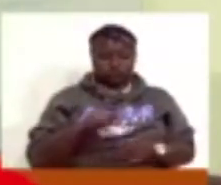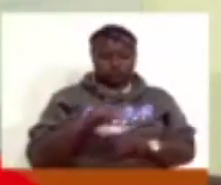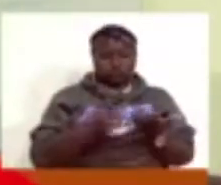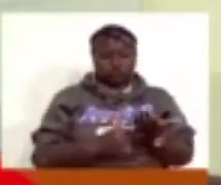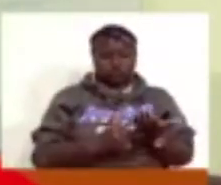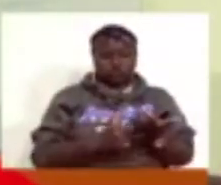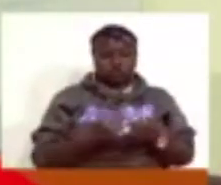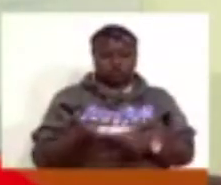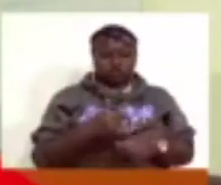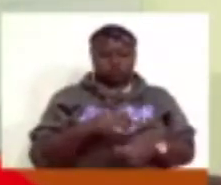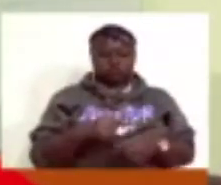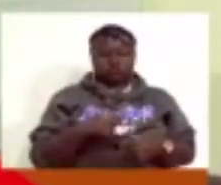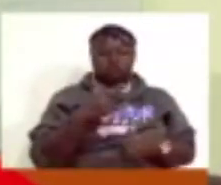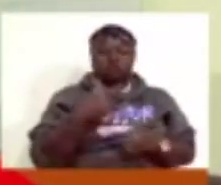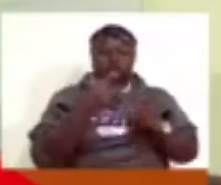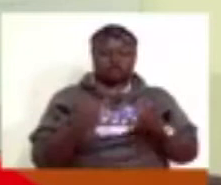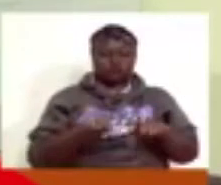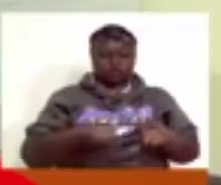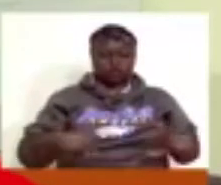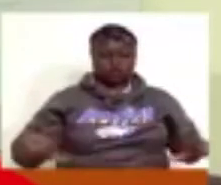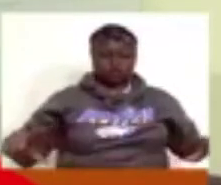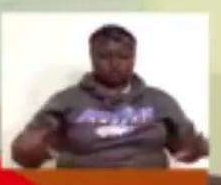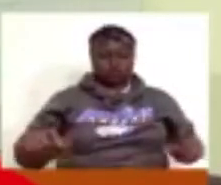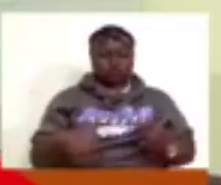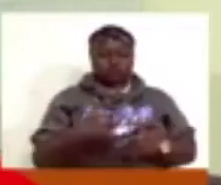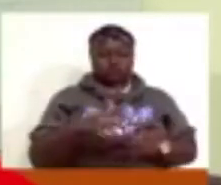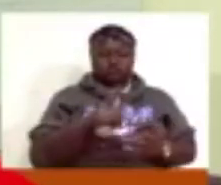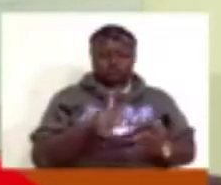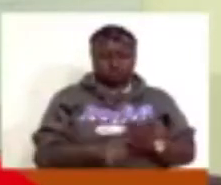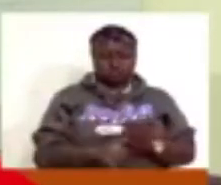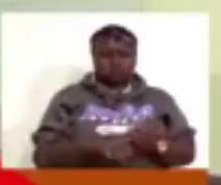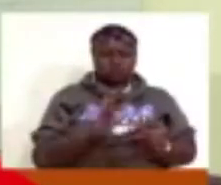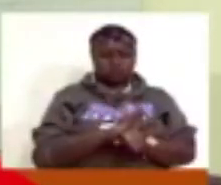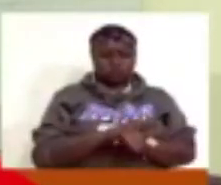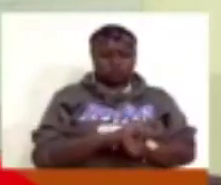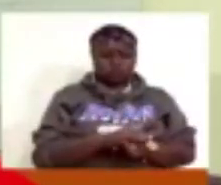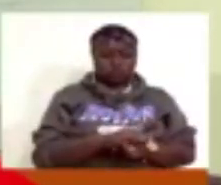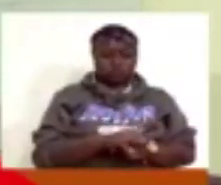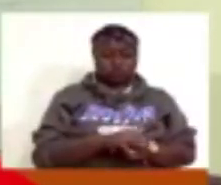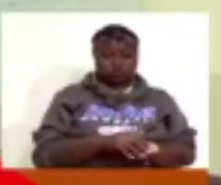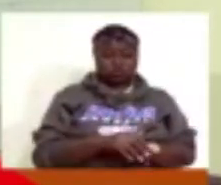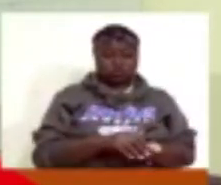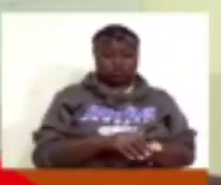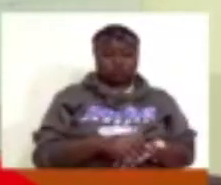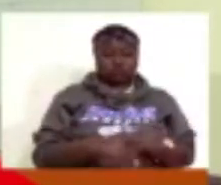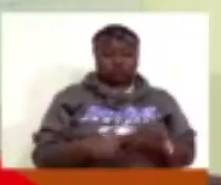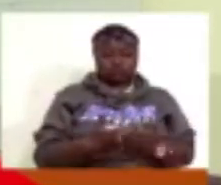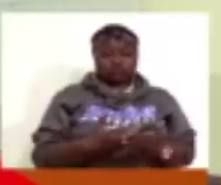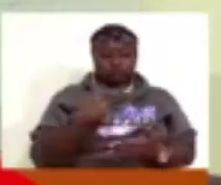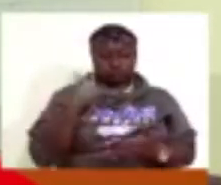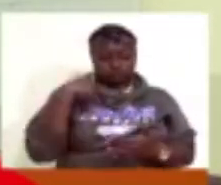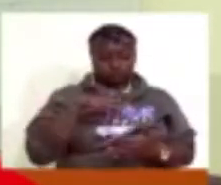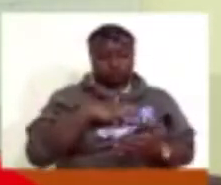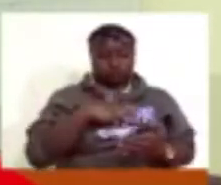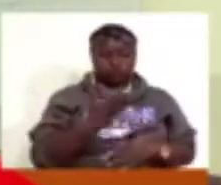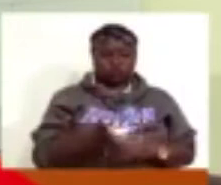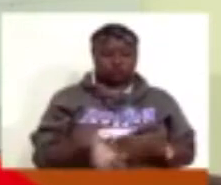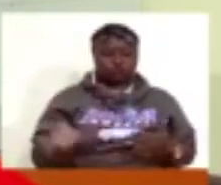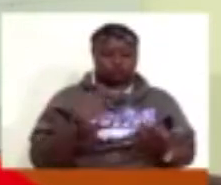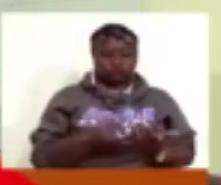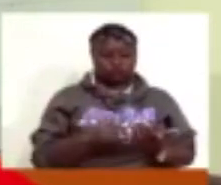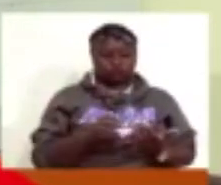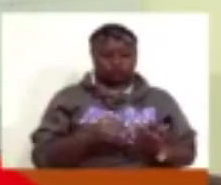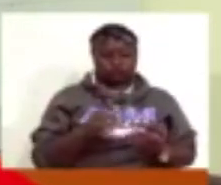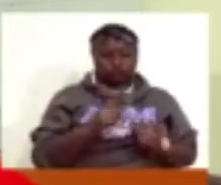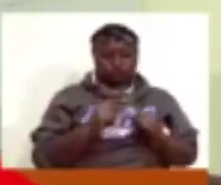language at the extinction, and many other challenges. And we also made that recommendation to